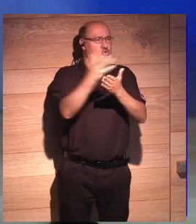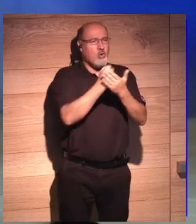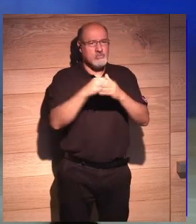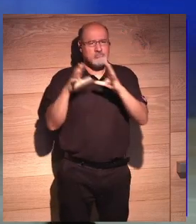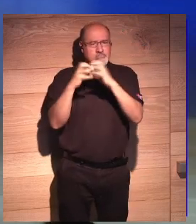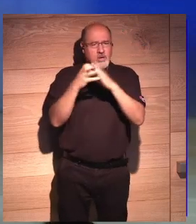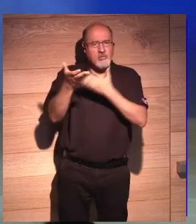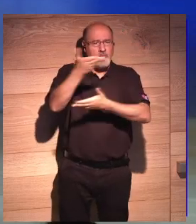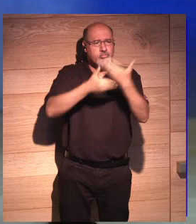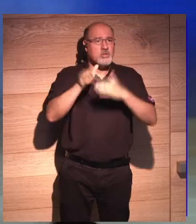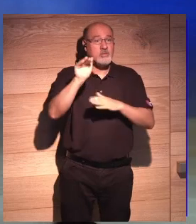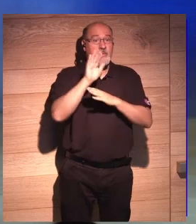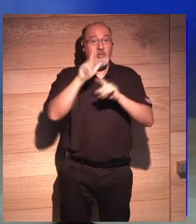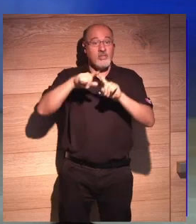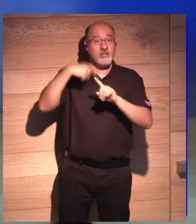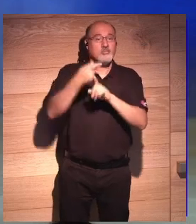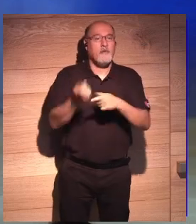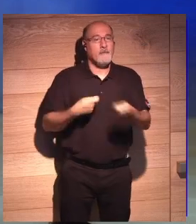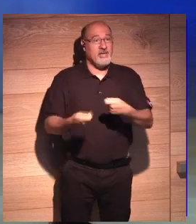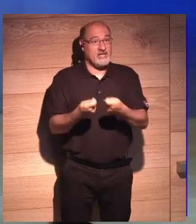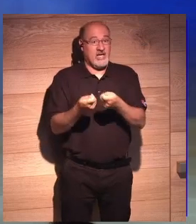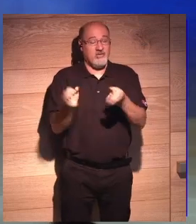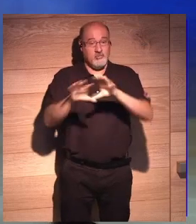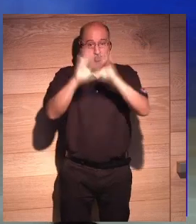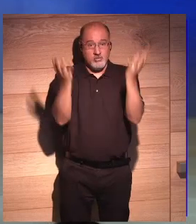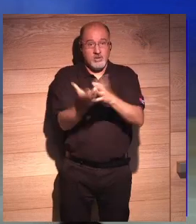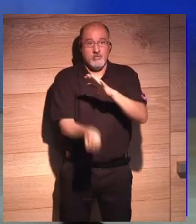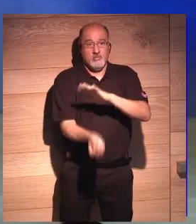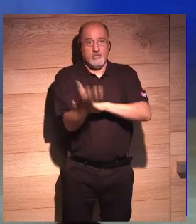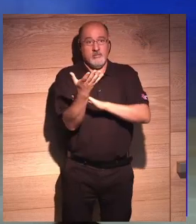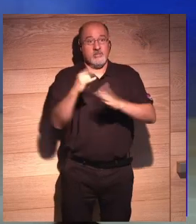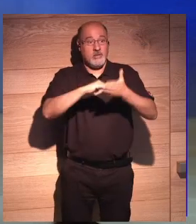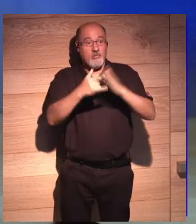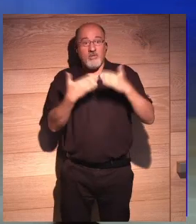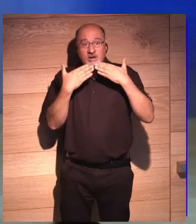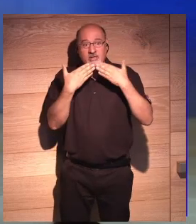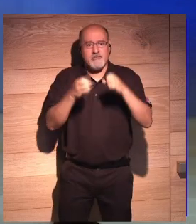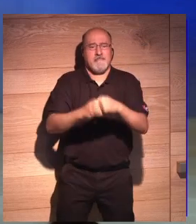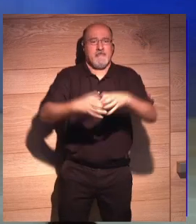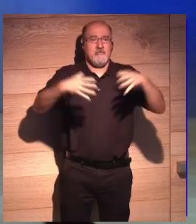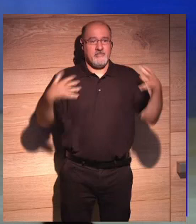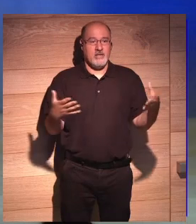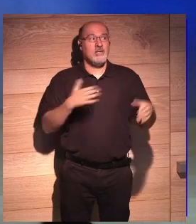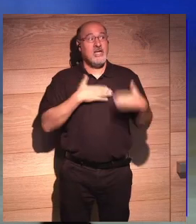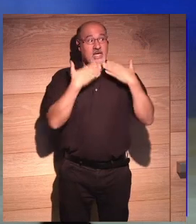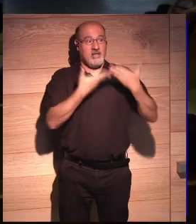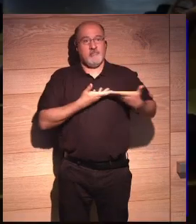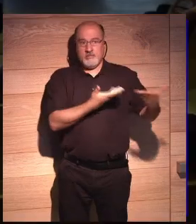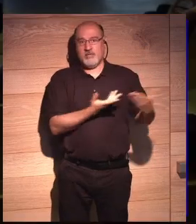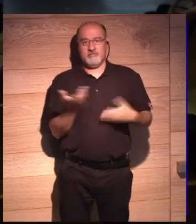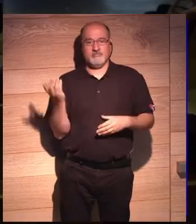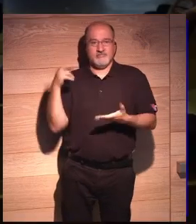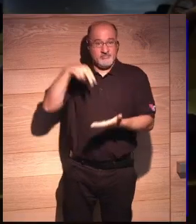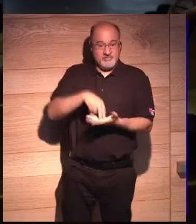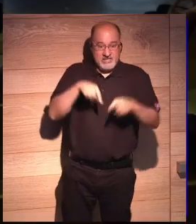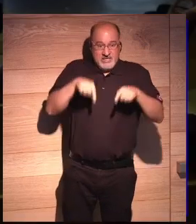a technology that we're all very excited by. So thank you very much for being here. I'm really pleased that we're able to work with the British Council